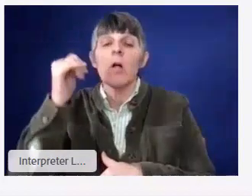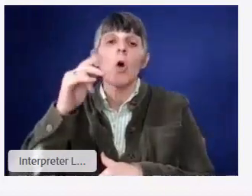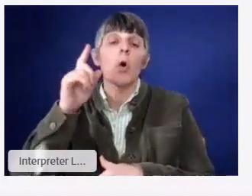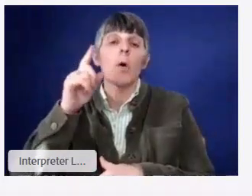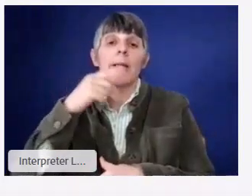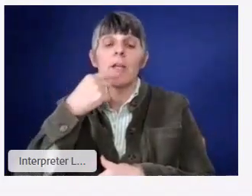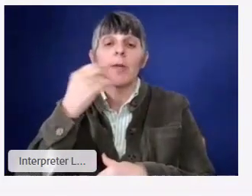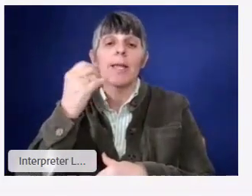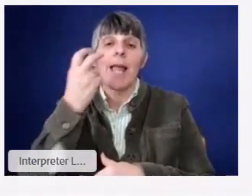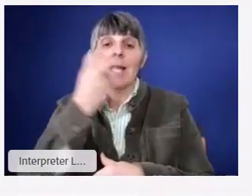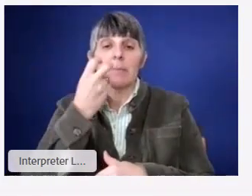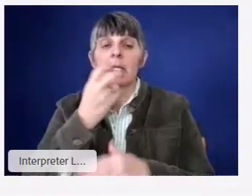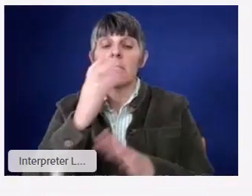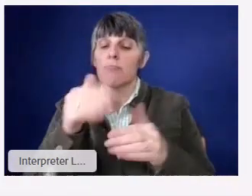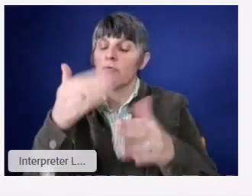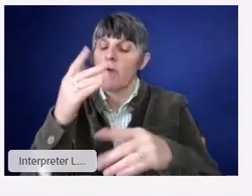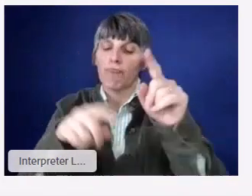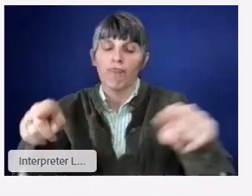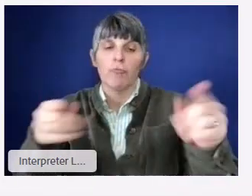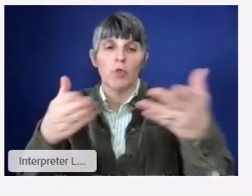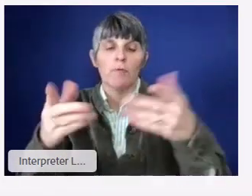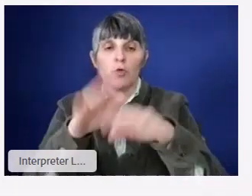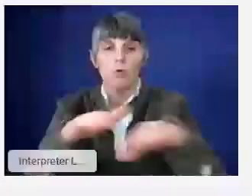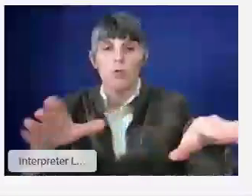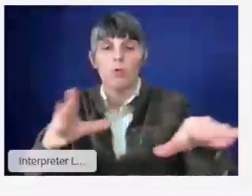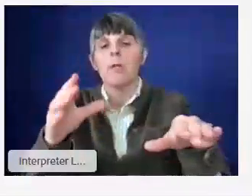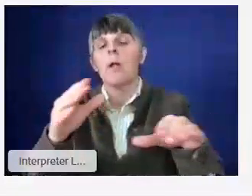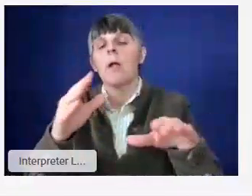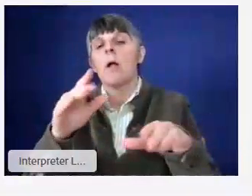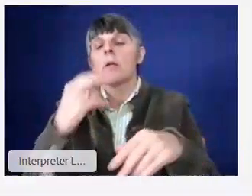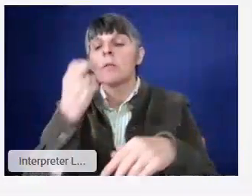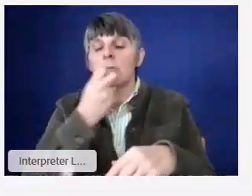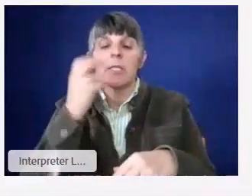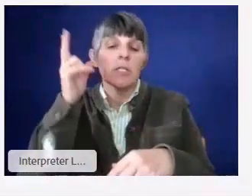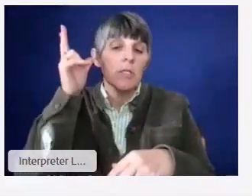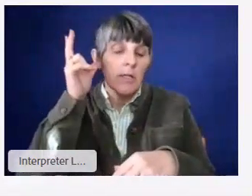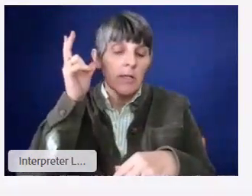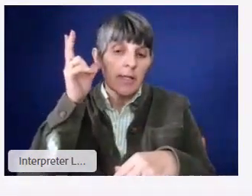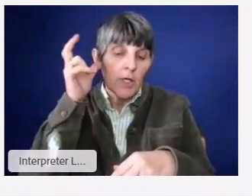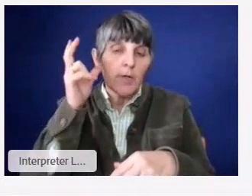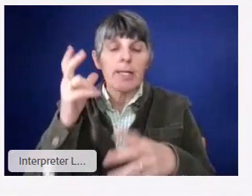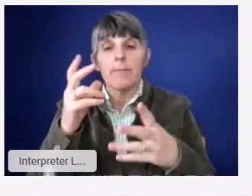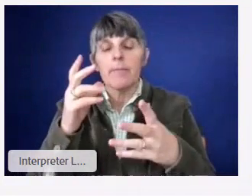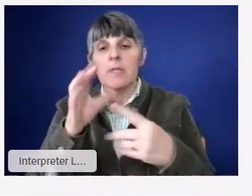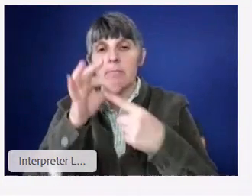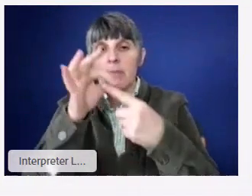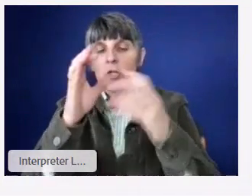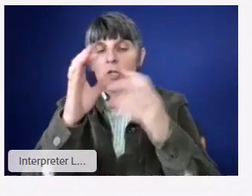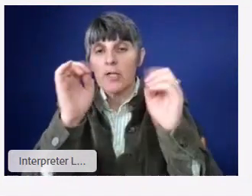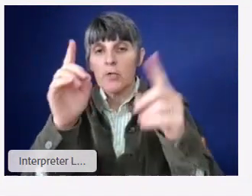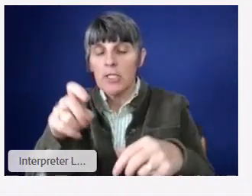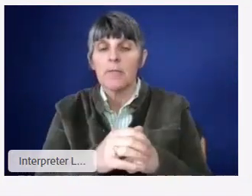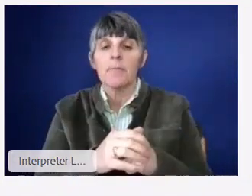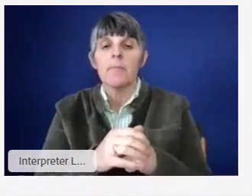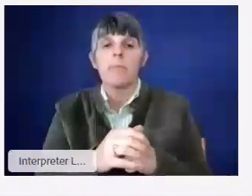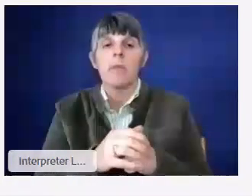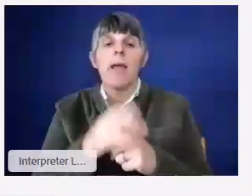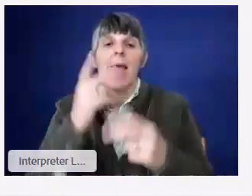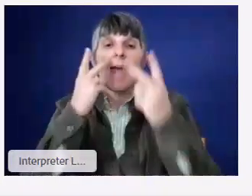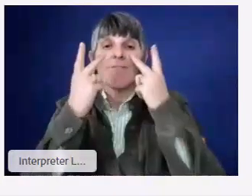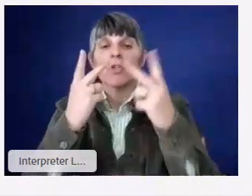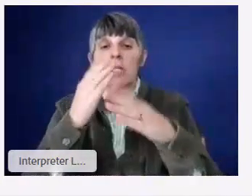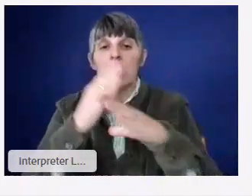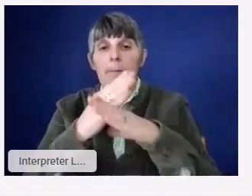offers a wide range of services to children and adults with speech, hearing, communication, and specialized education needs, and Visually Impaired